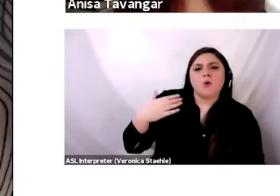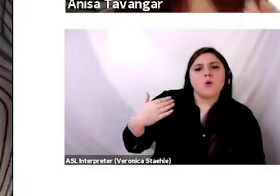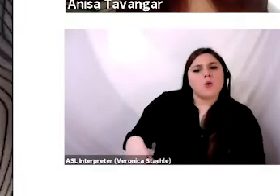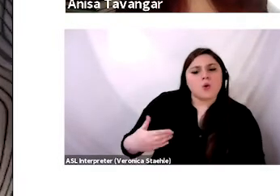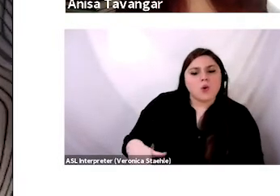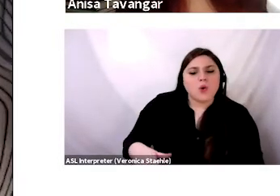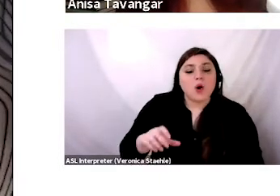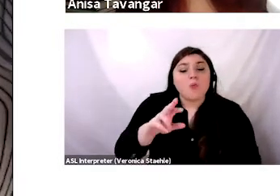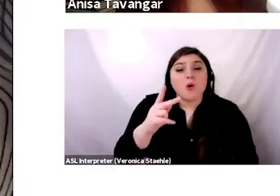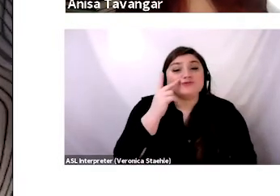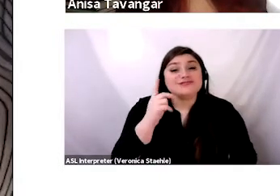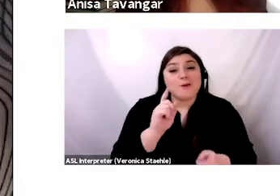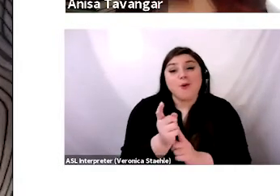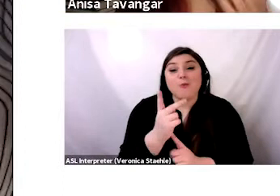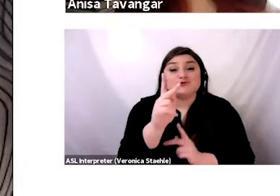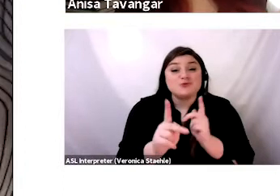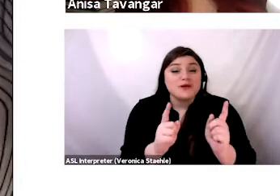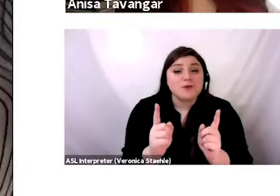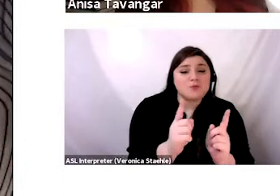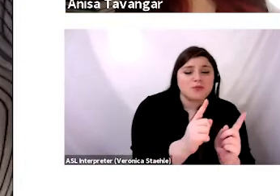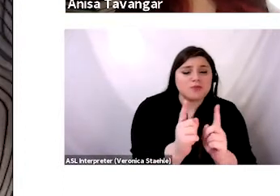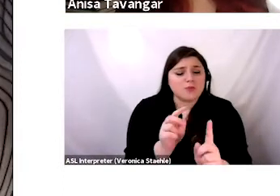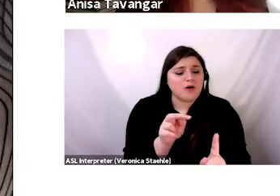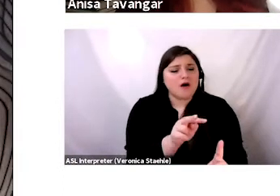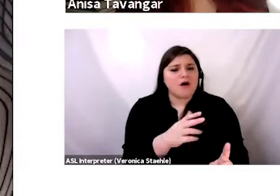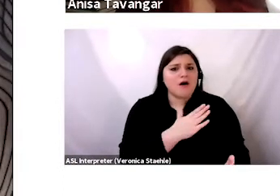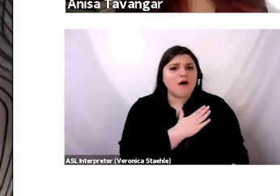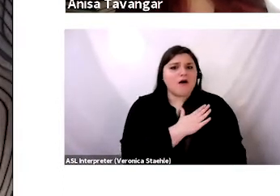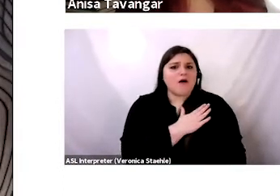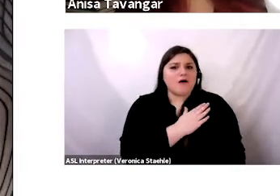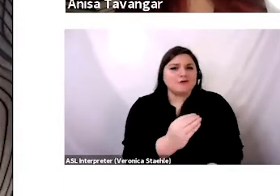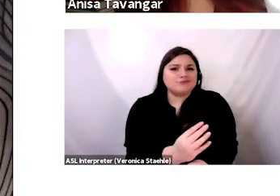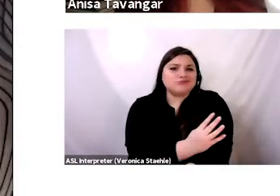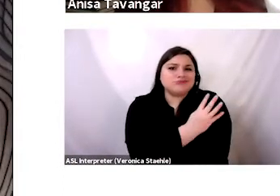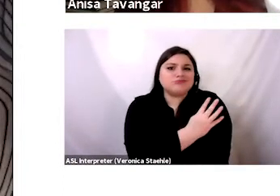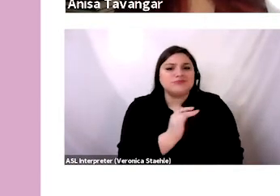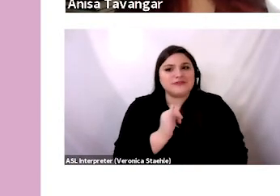a moment of beauty that is really rooted in spiritual values.